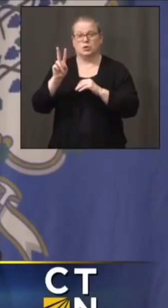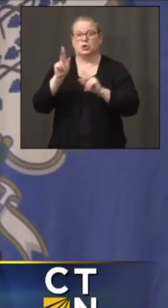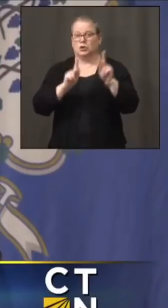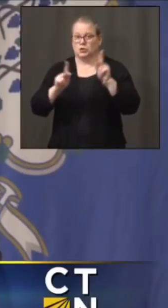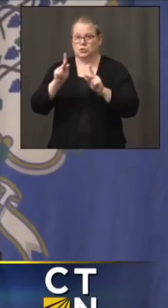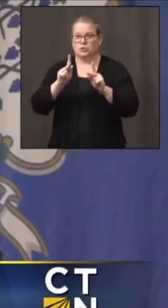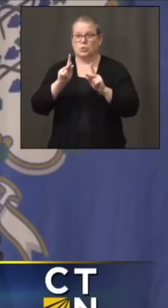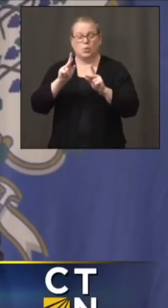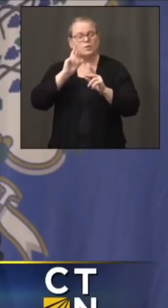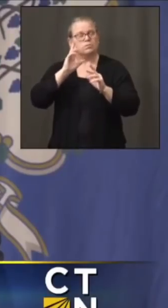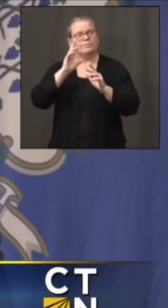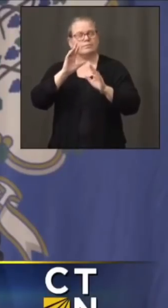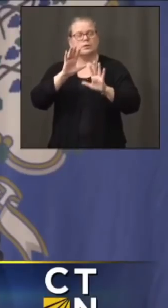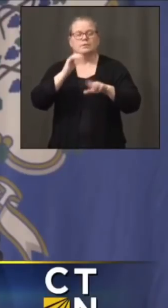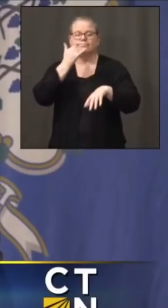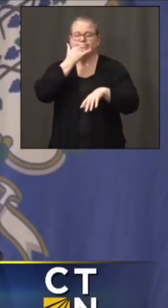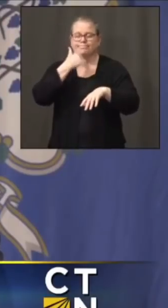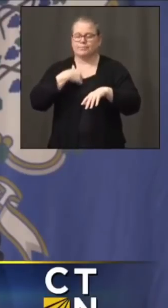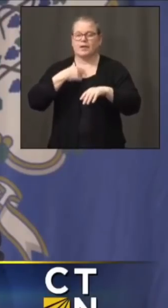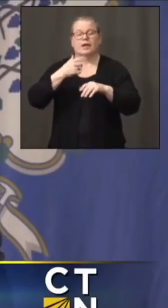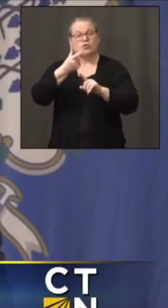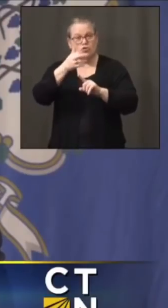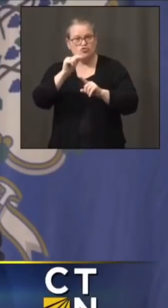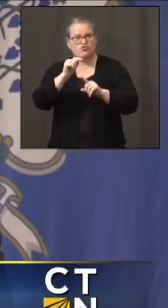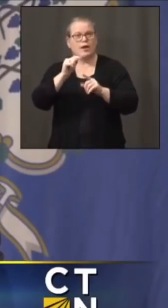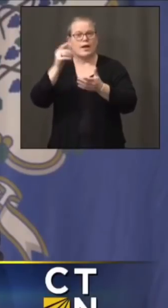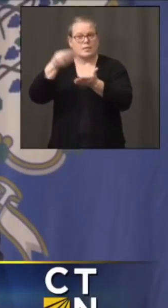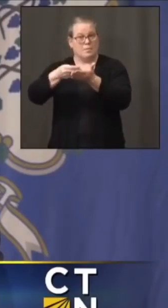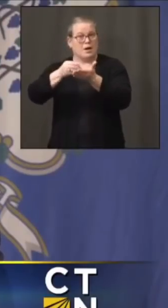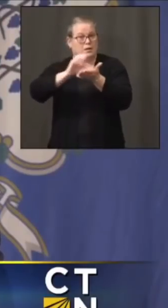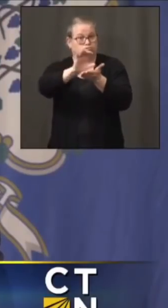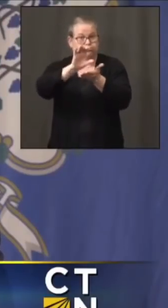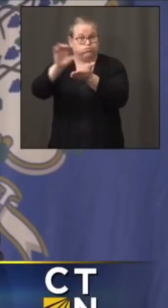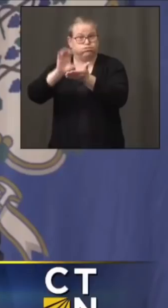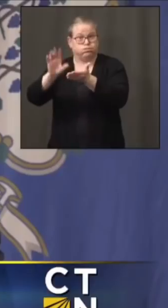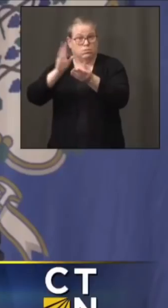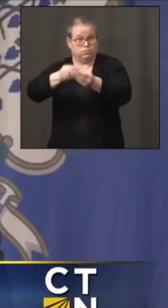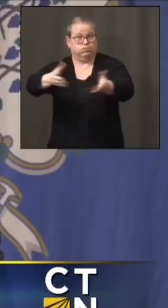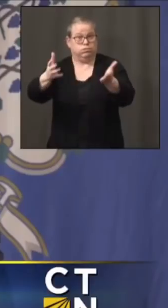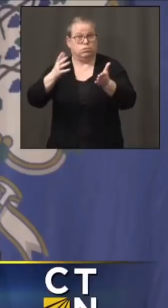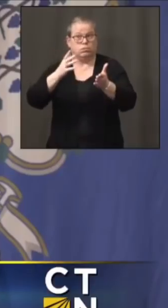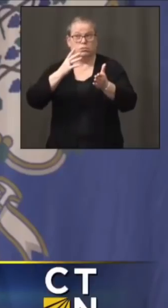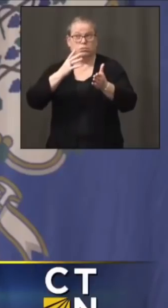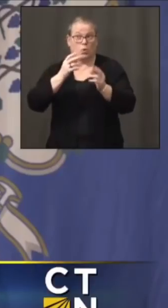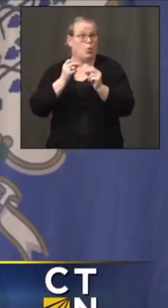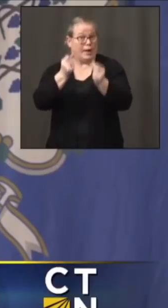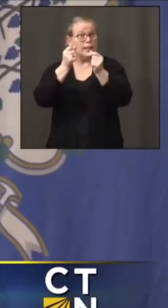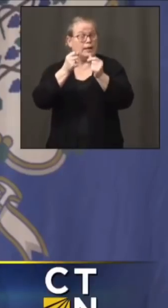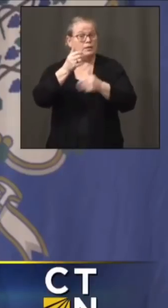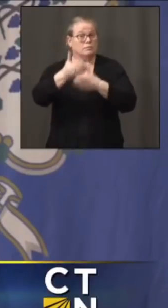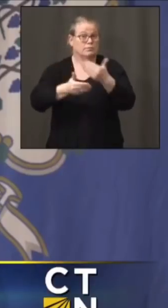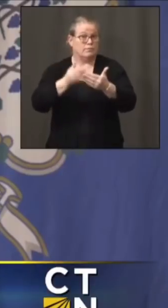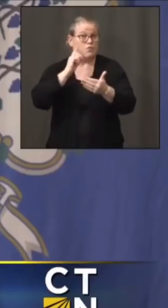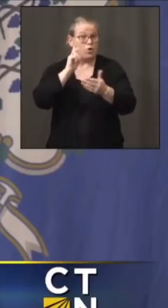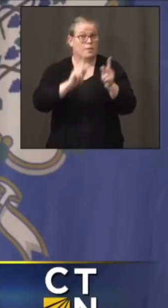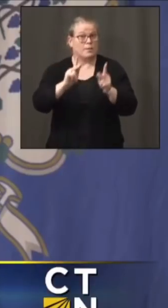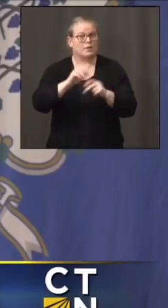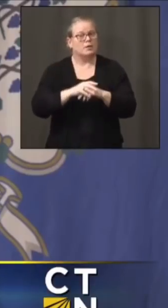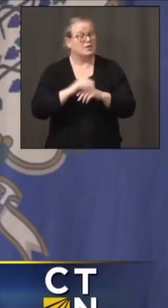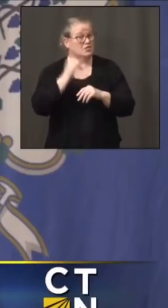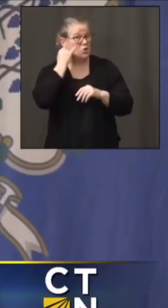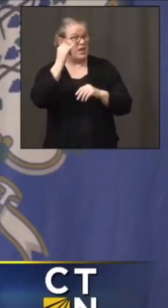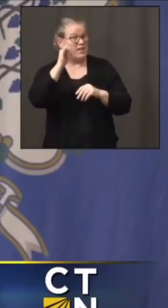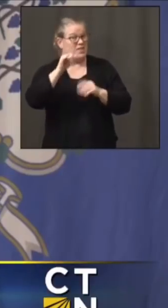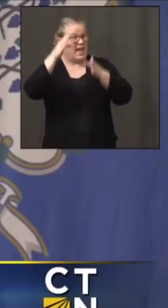expedited basis. Oh, so if he hasn't heard by now, he's probably not getting one then. That would be my